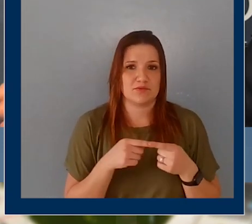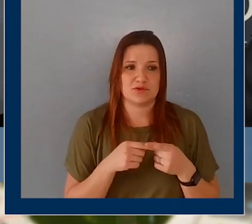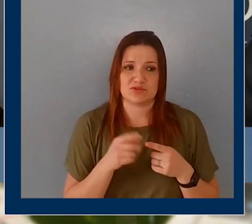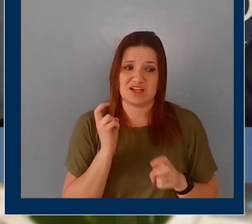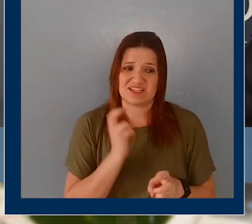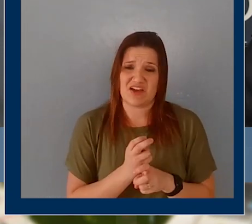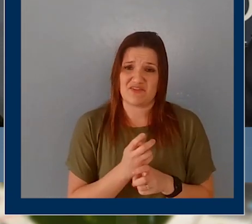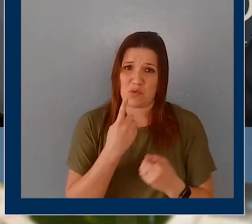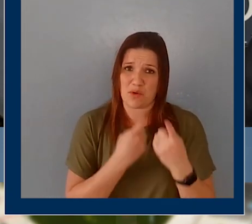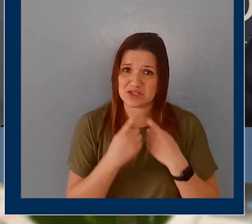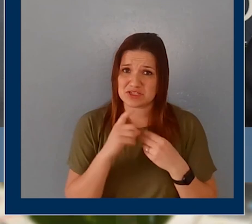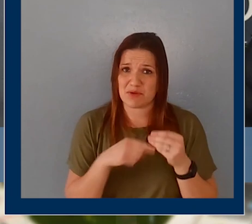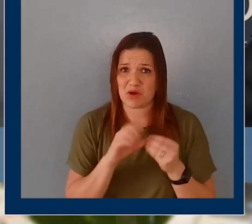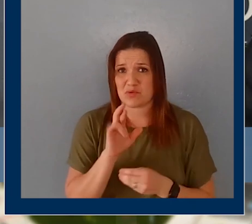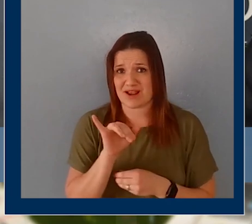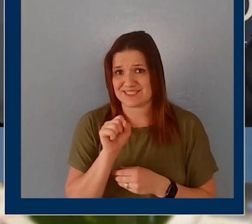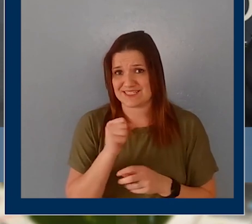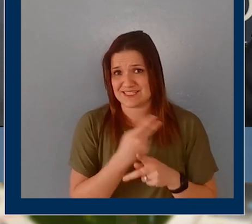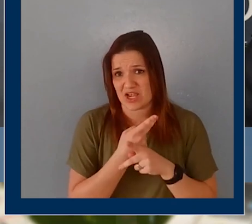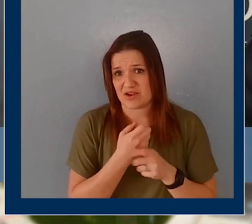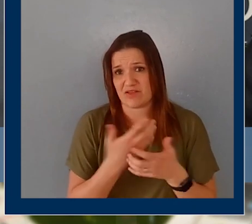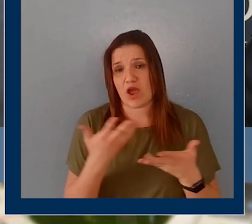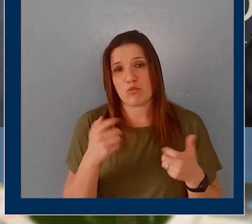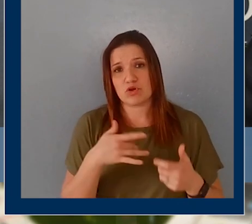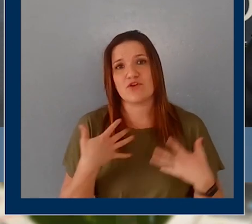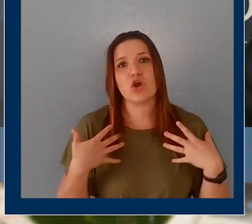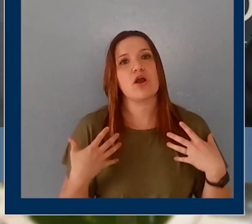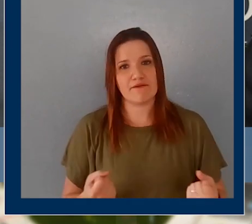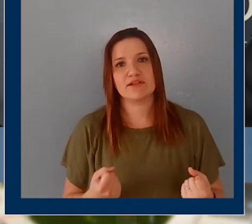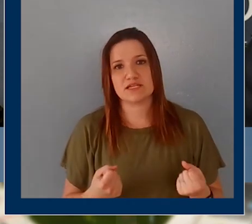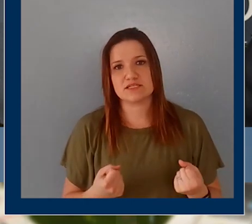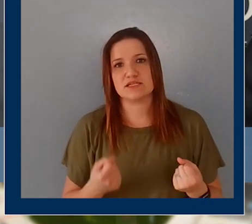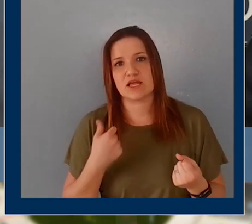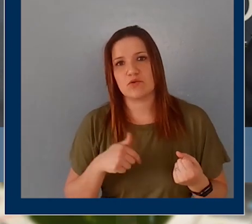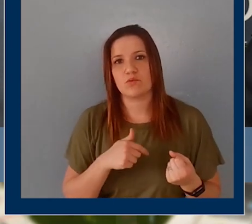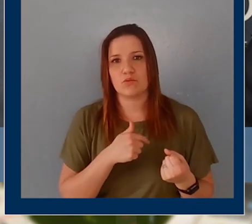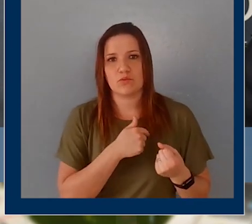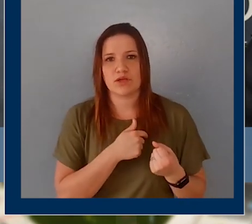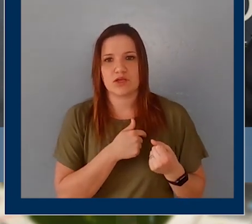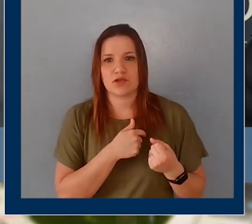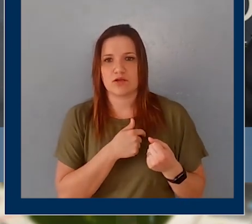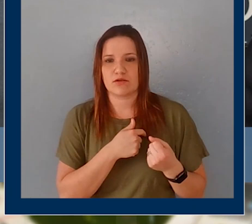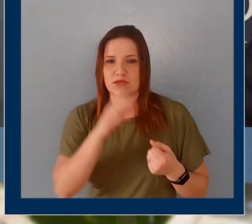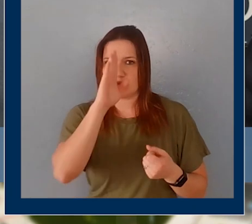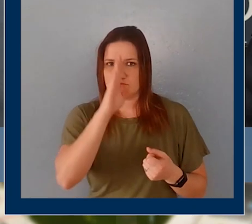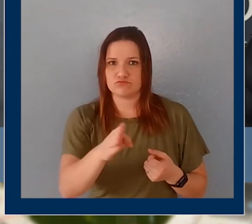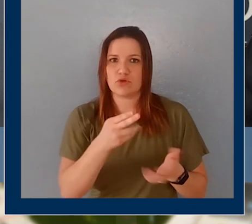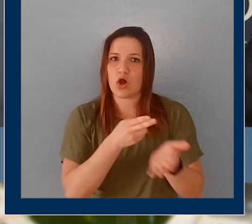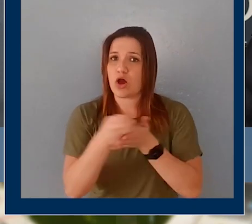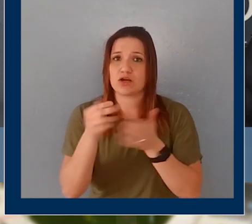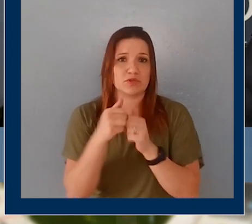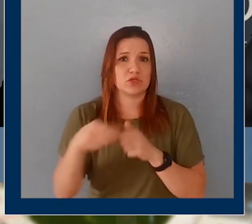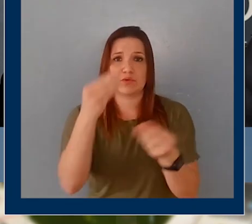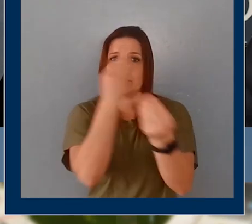be a multi-Rotary. Most of our Rotaries in Visalia will probably participate. And if you're interested in being a part